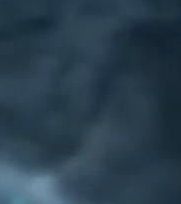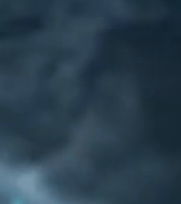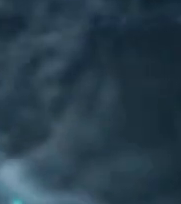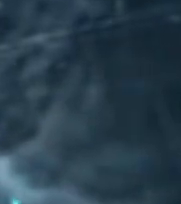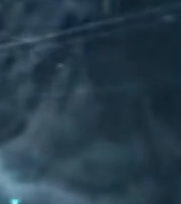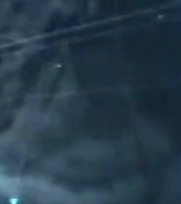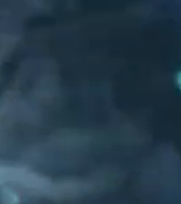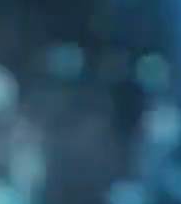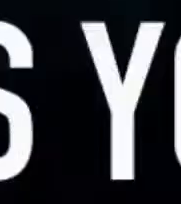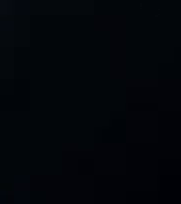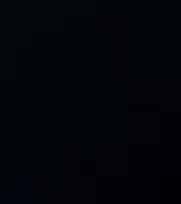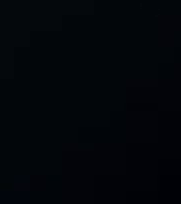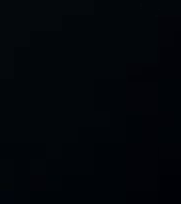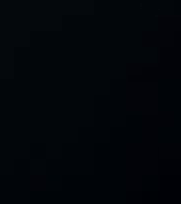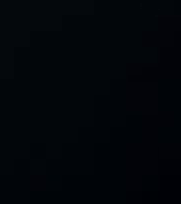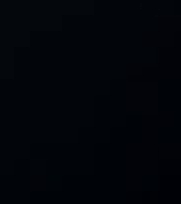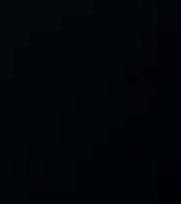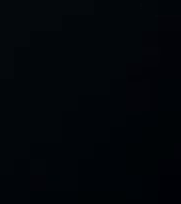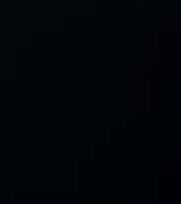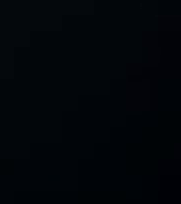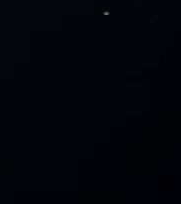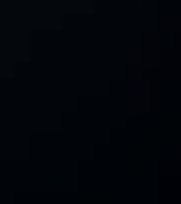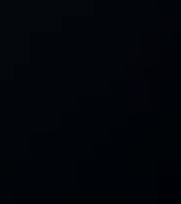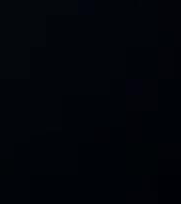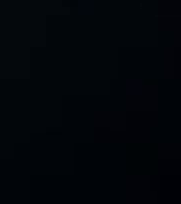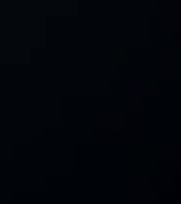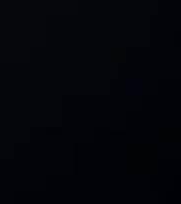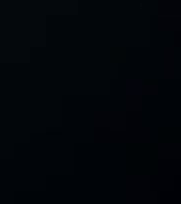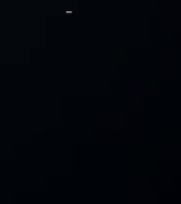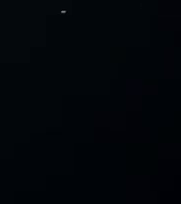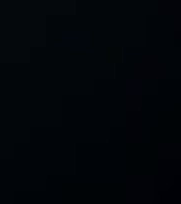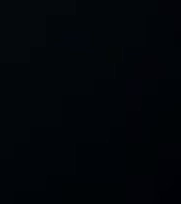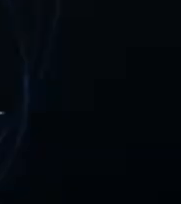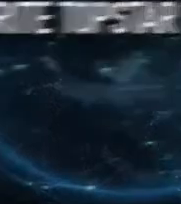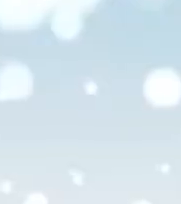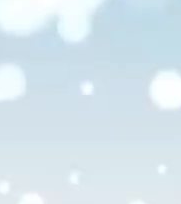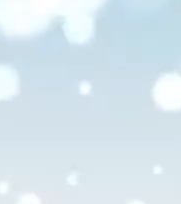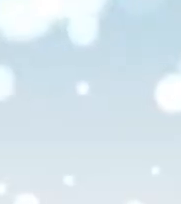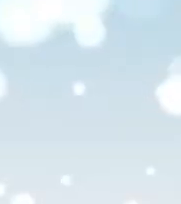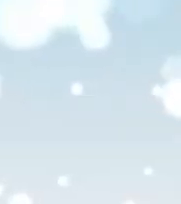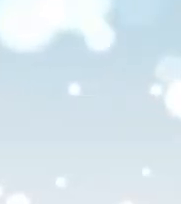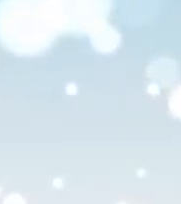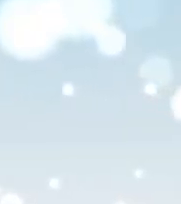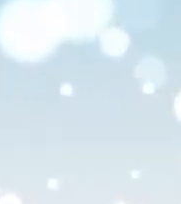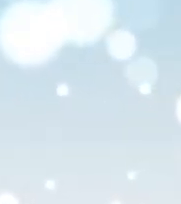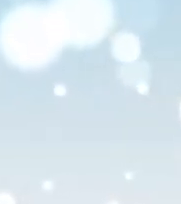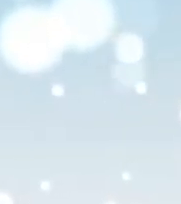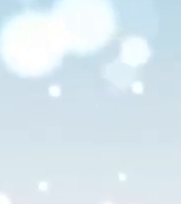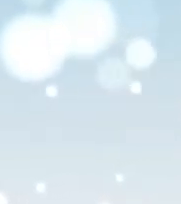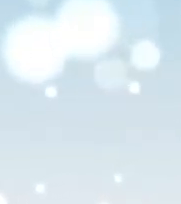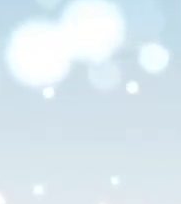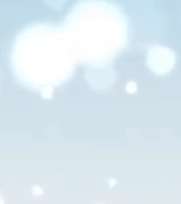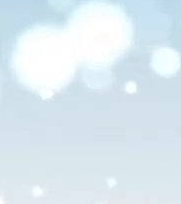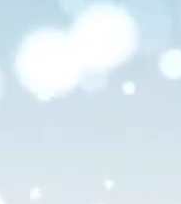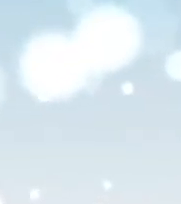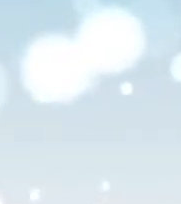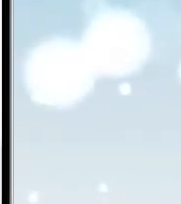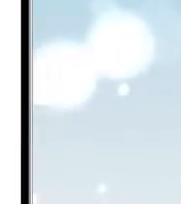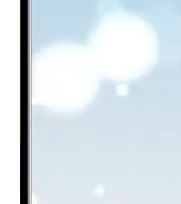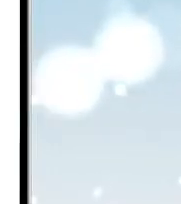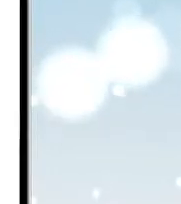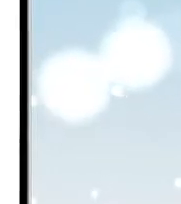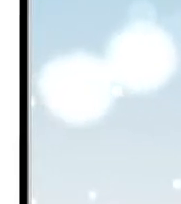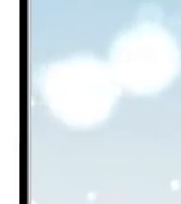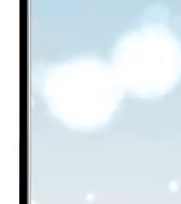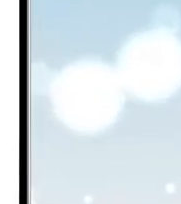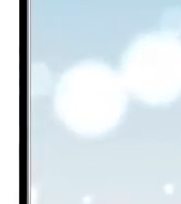Is the fast-paced world making you miss your favorite Topster programs? Download the StarTime's own app from Google Play or Apple Store.